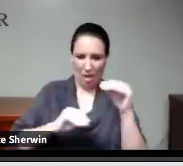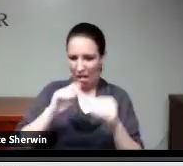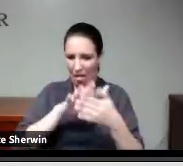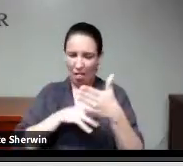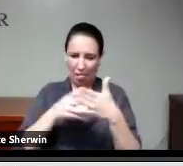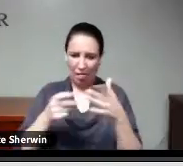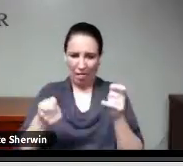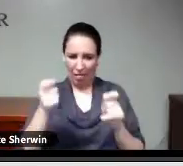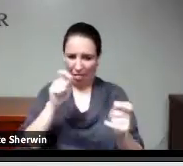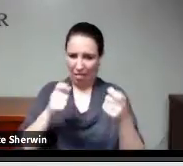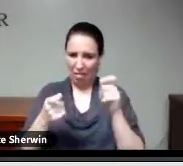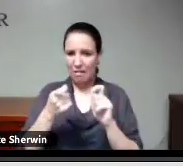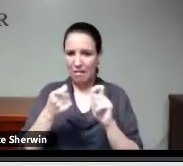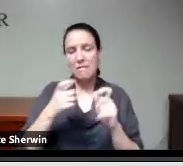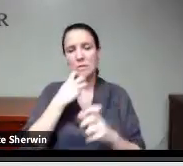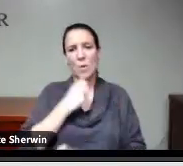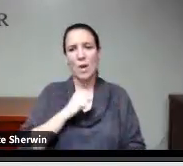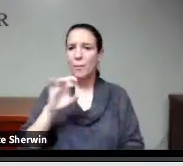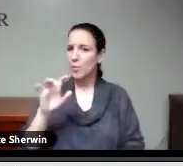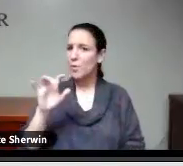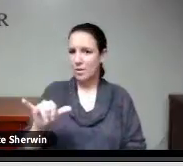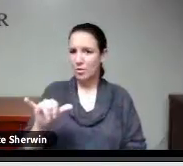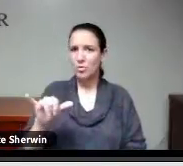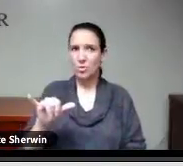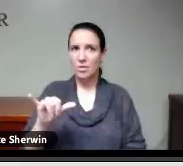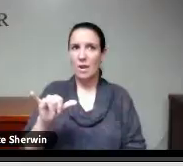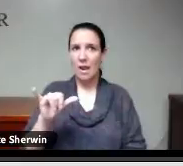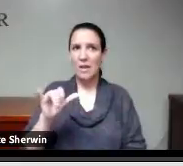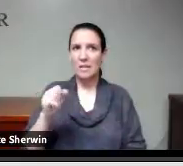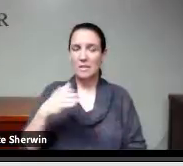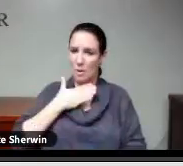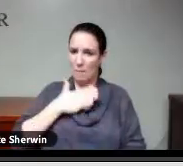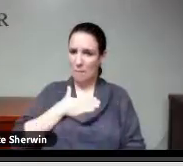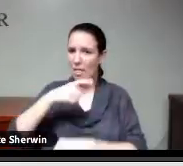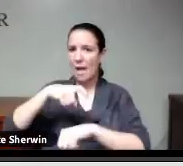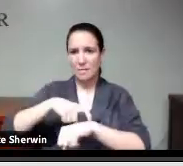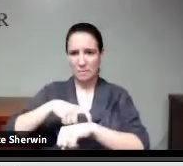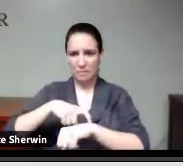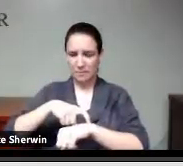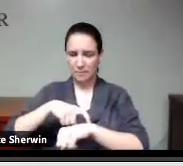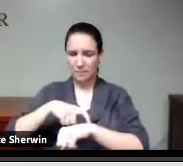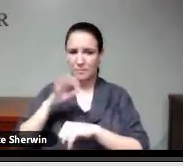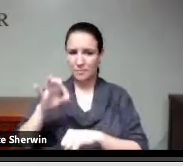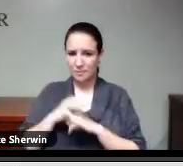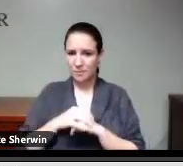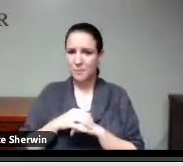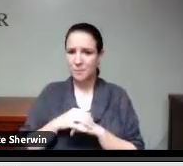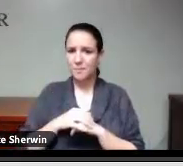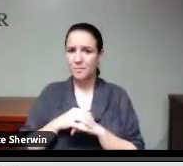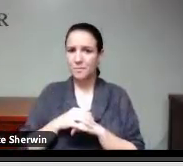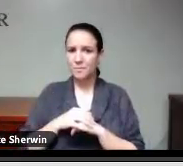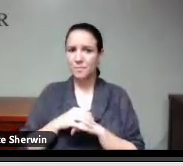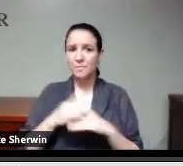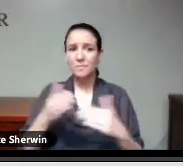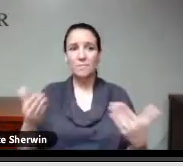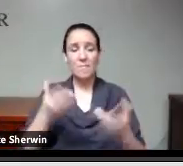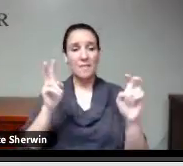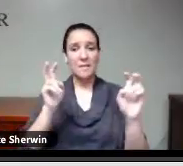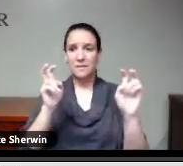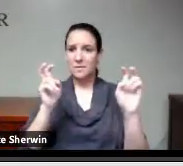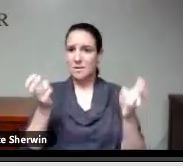calendar, so I really appreciate that you were able to make time. I have to tell you that this is a topic